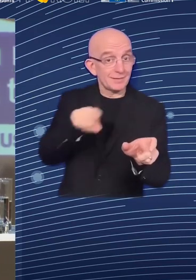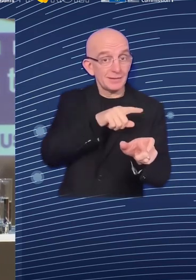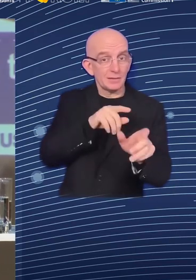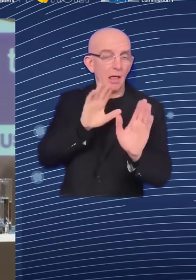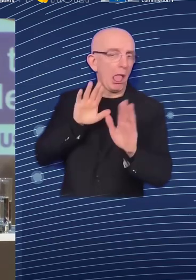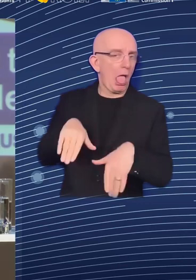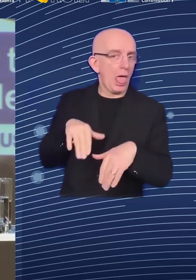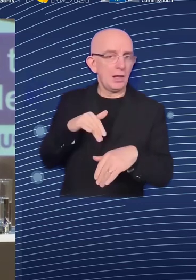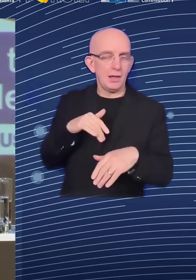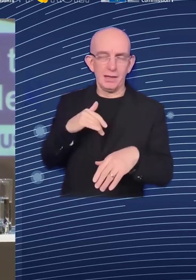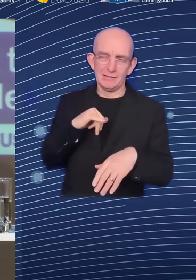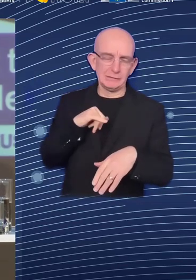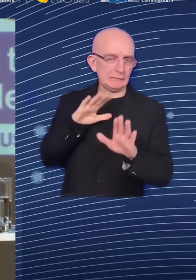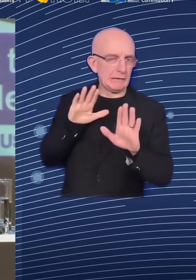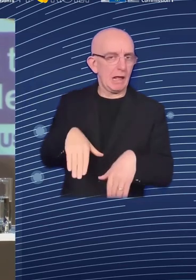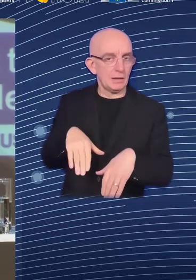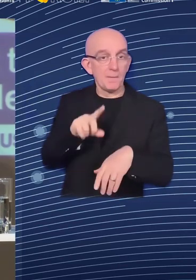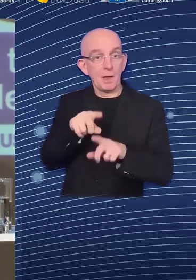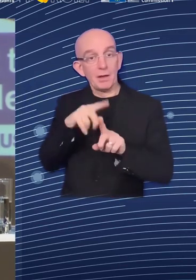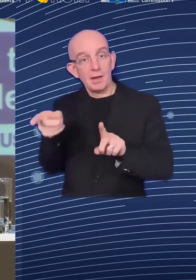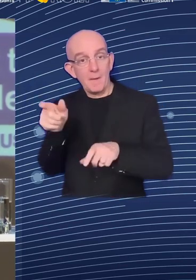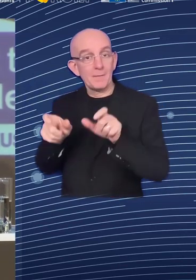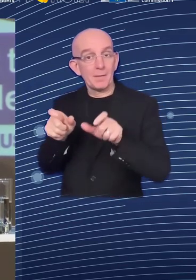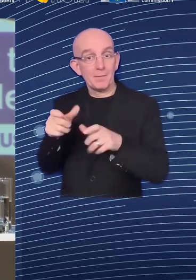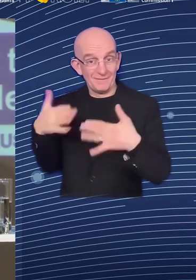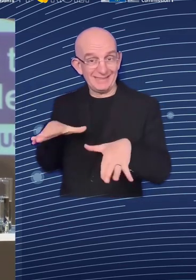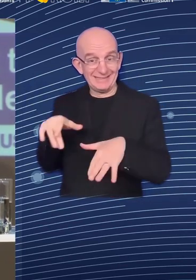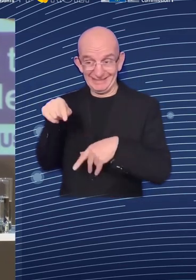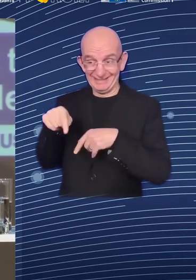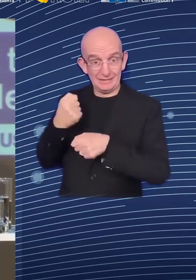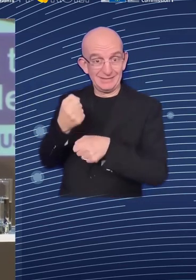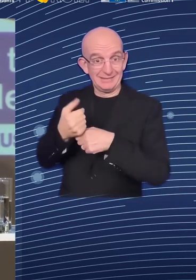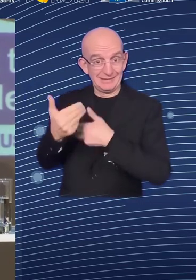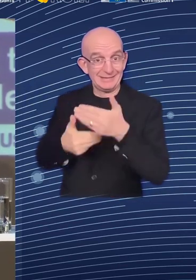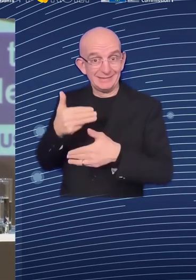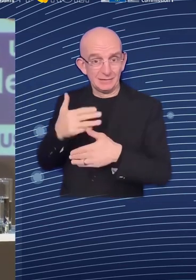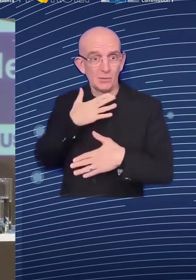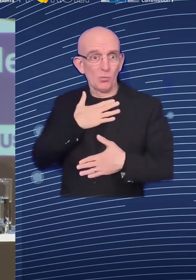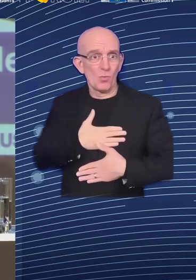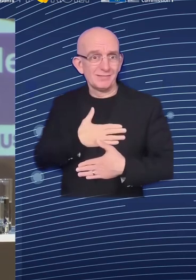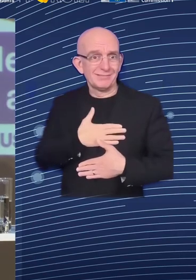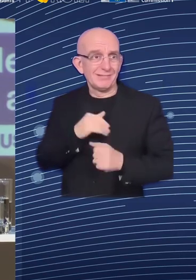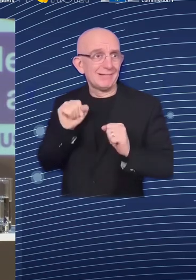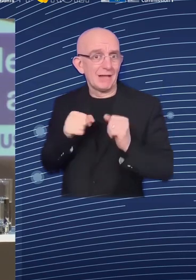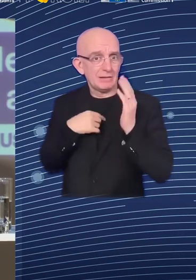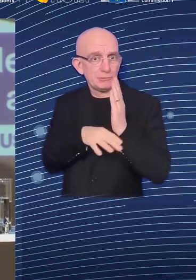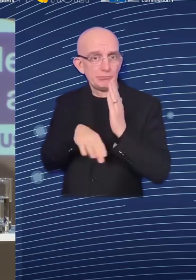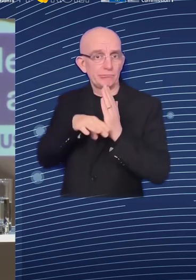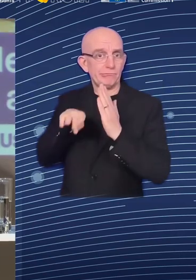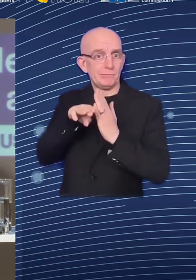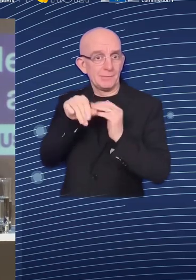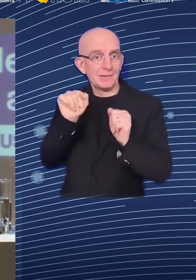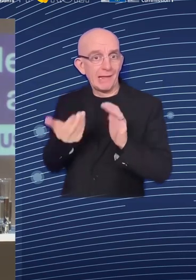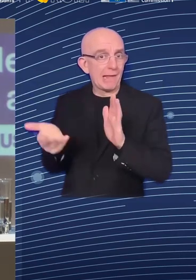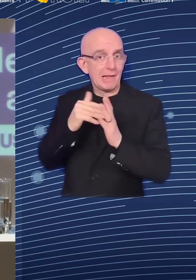and the ability to reskill. And I know we'll move to that towards the end of the conversation, Jennifer, but that's where I'd see the gap.